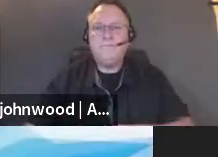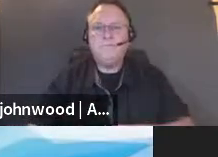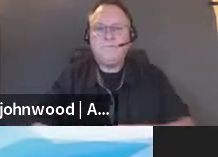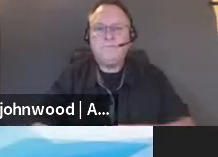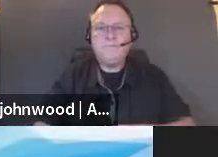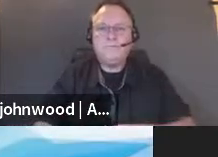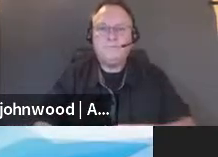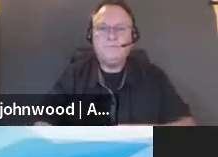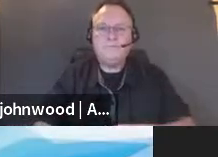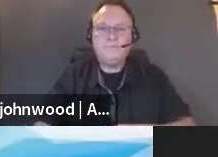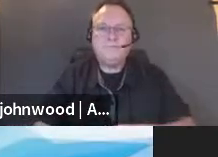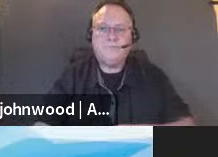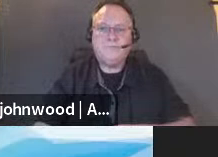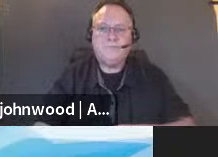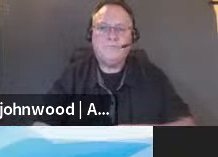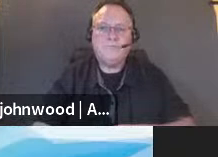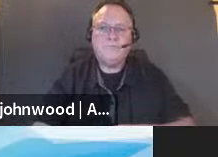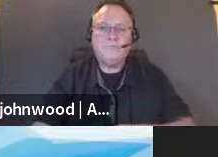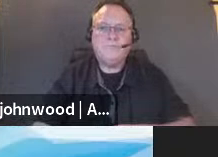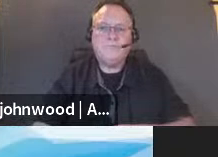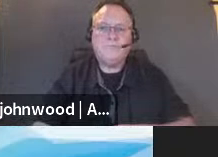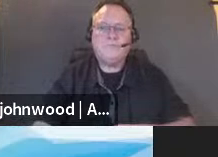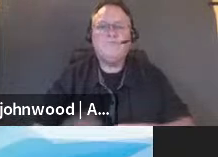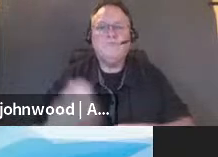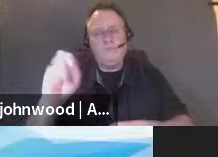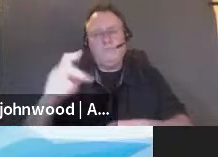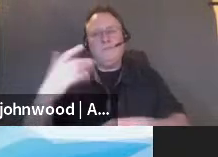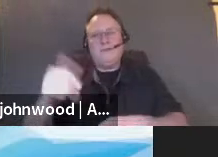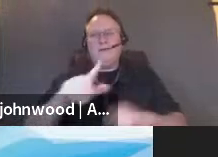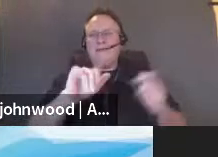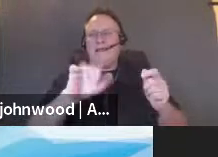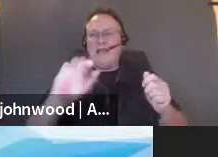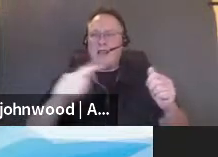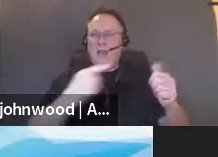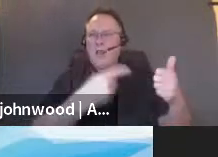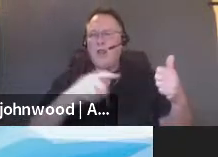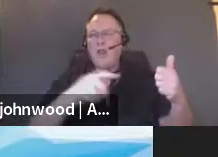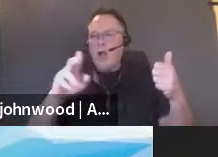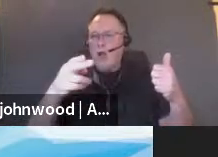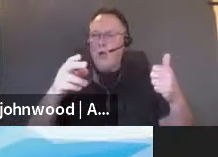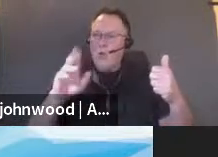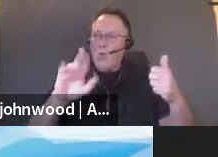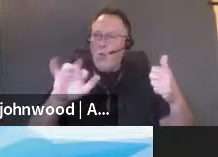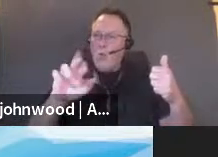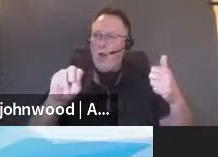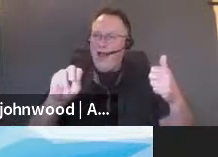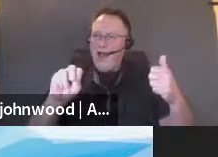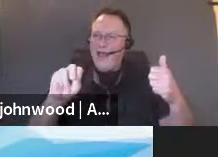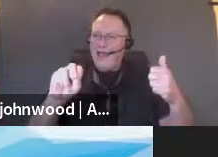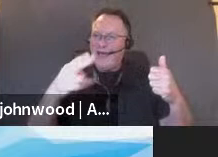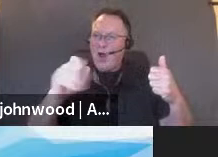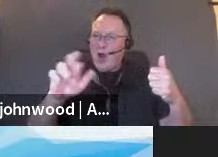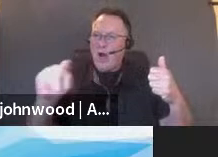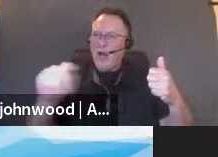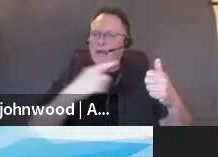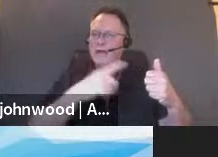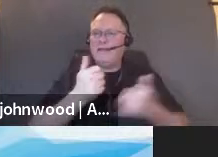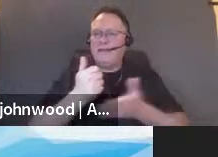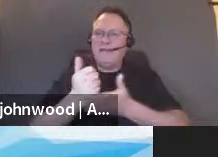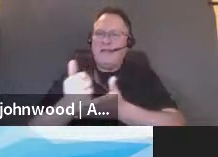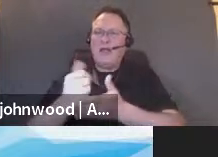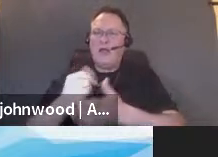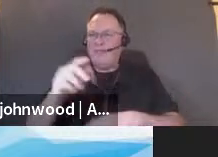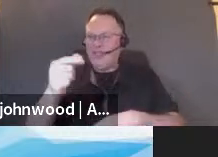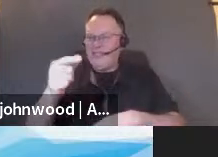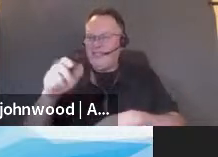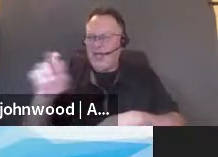Okay, with that, we are going to turn it over to Nolan Leinhardt with ZGF, who is helping with our